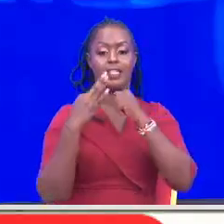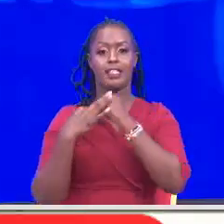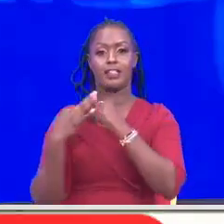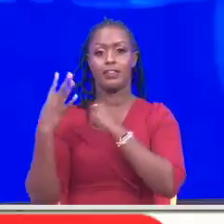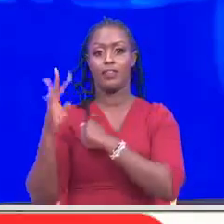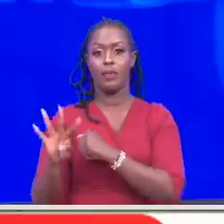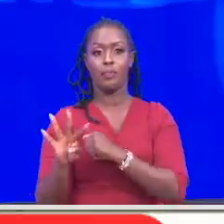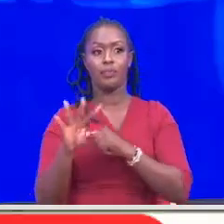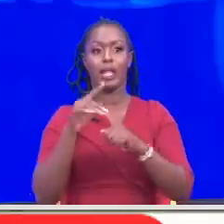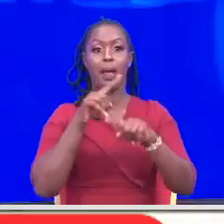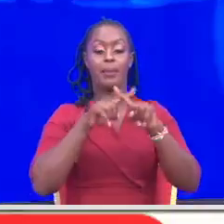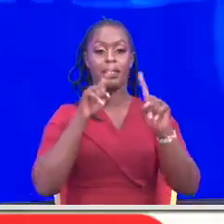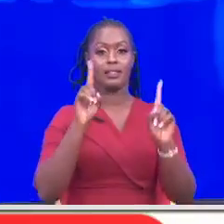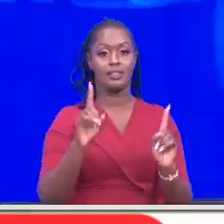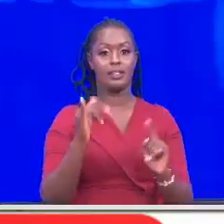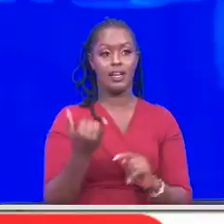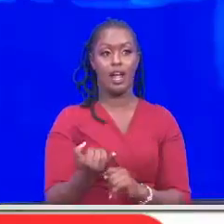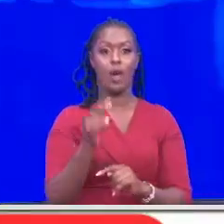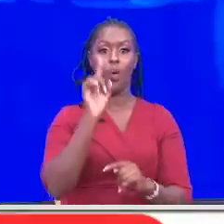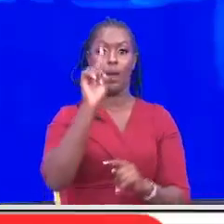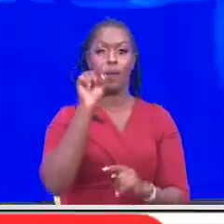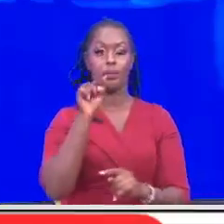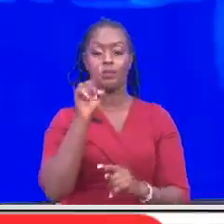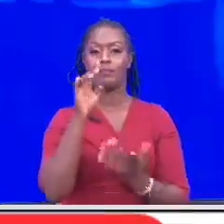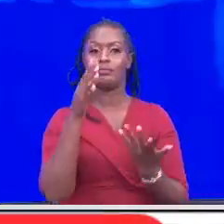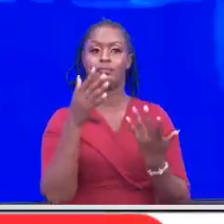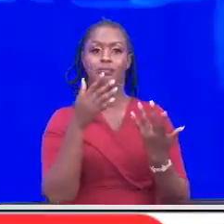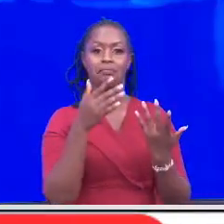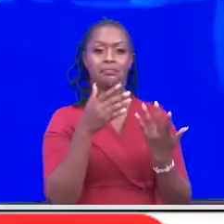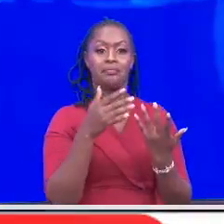million people are currently living with the virus.